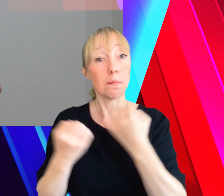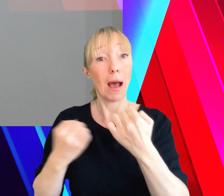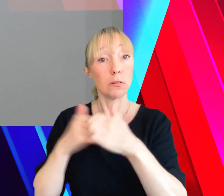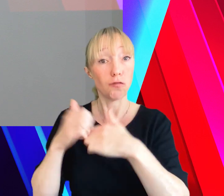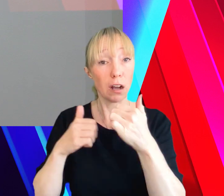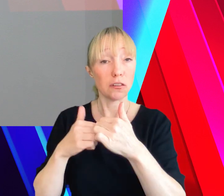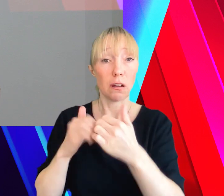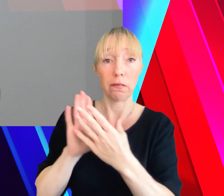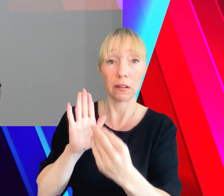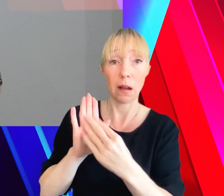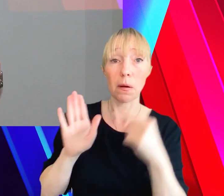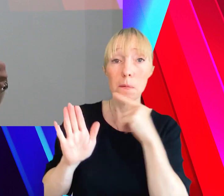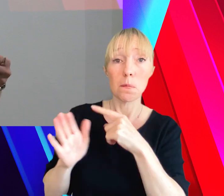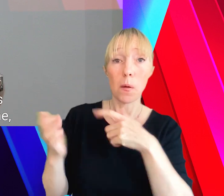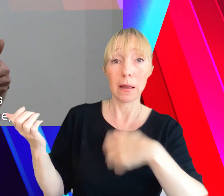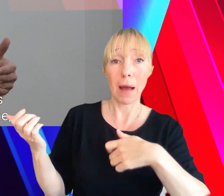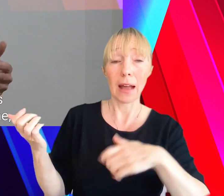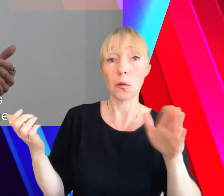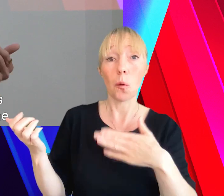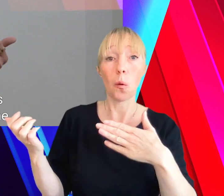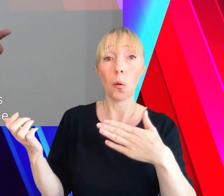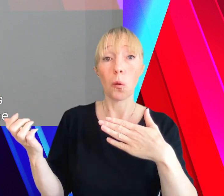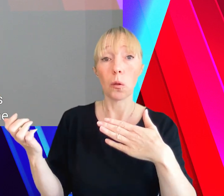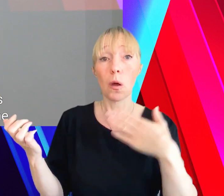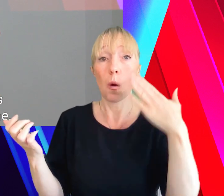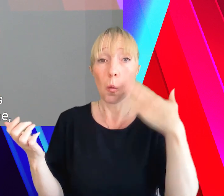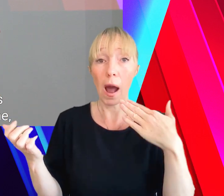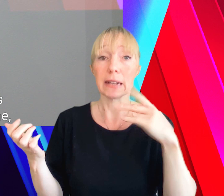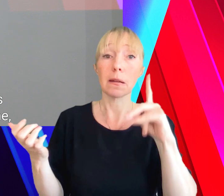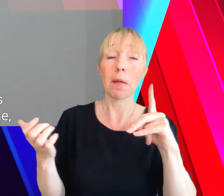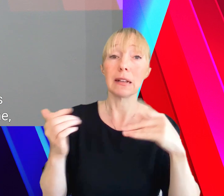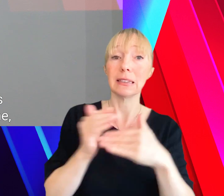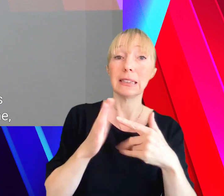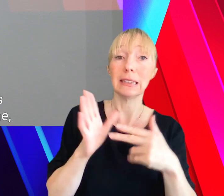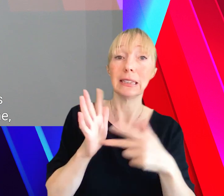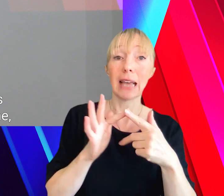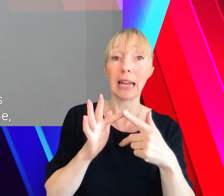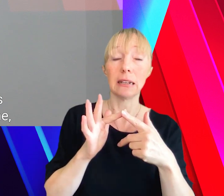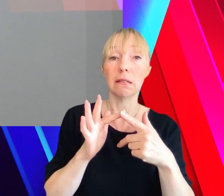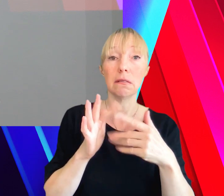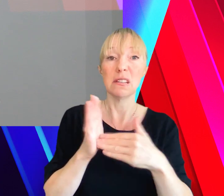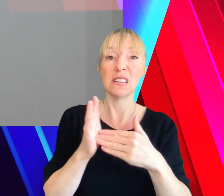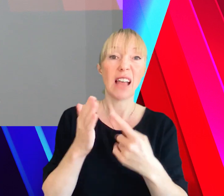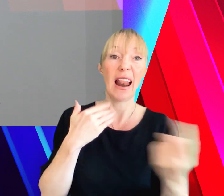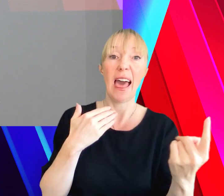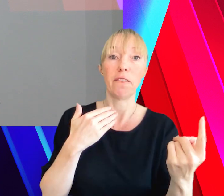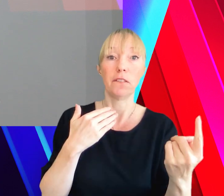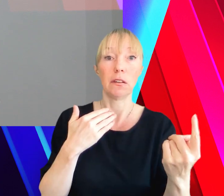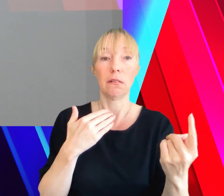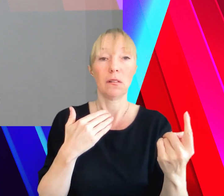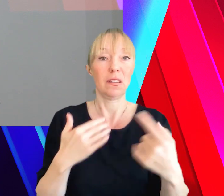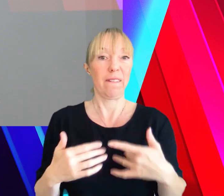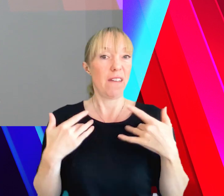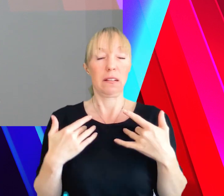power structures. So it was like, if you take for example this boy band, like all these members are white facing except obviously Zayn, but then Zayn left the band because he